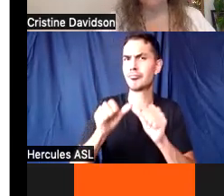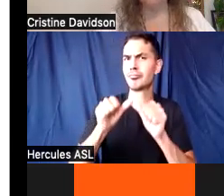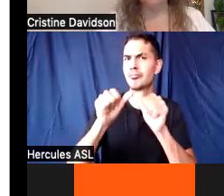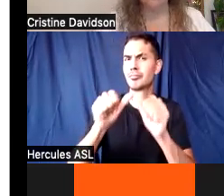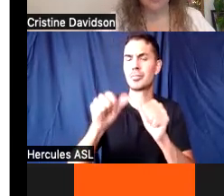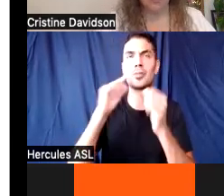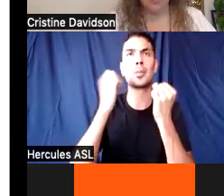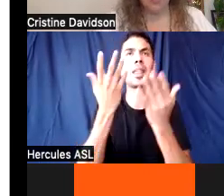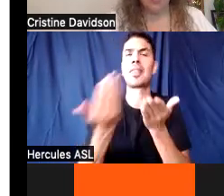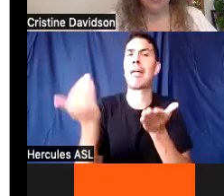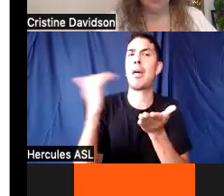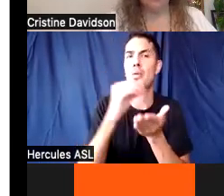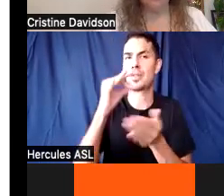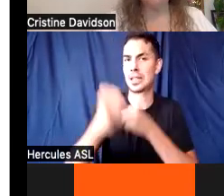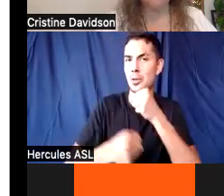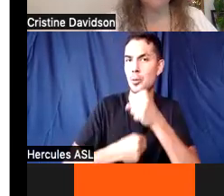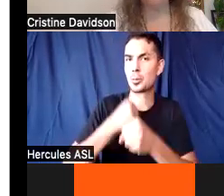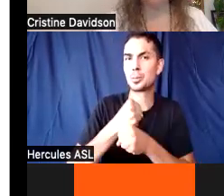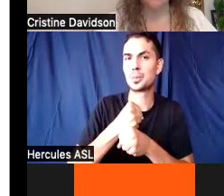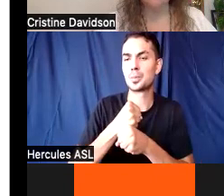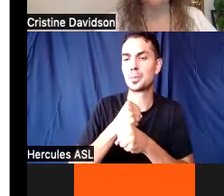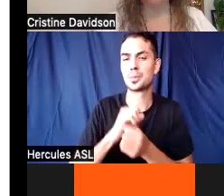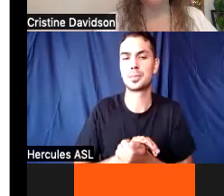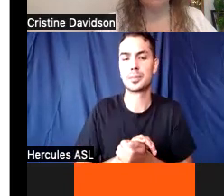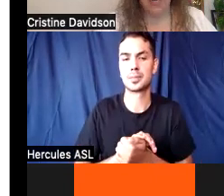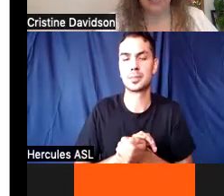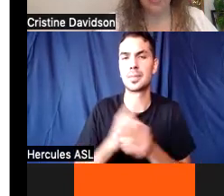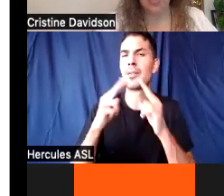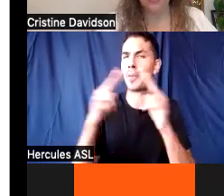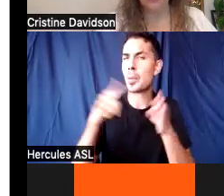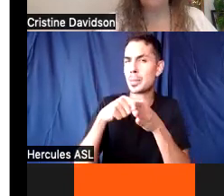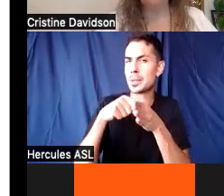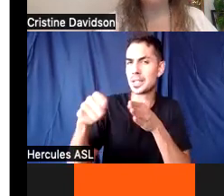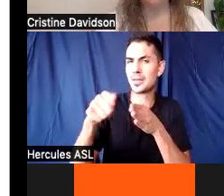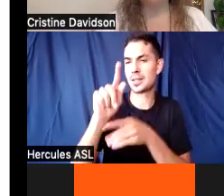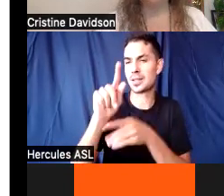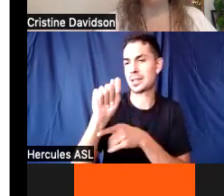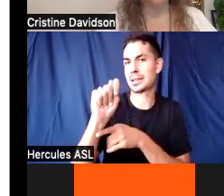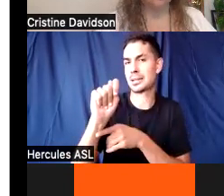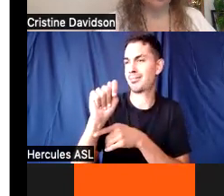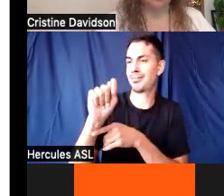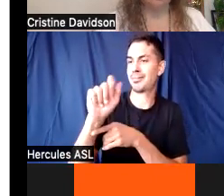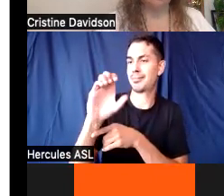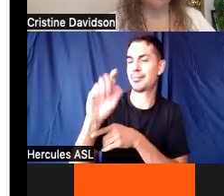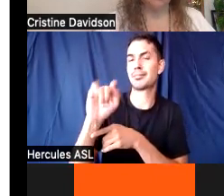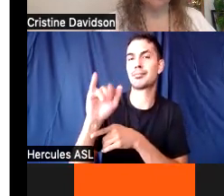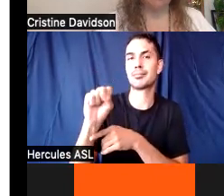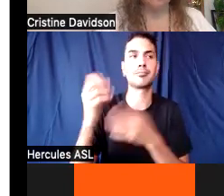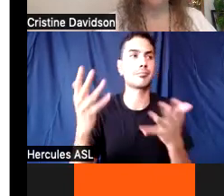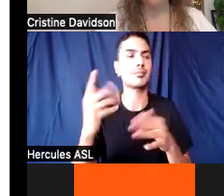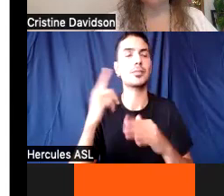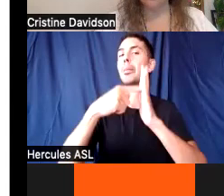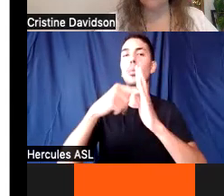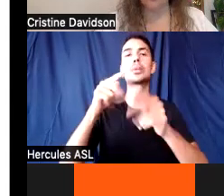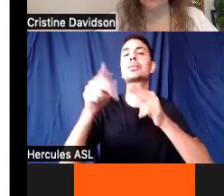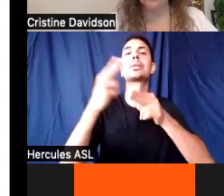years. And there's very specific tactics about divide and conquer, about using